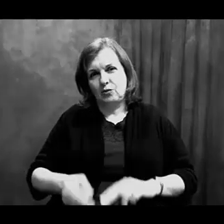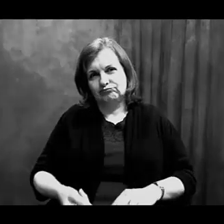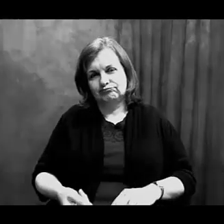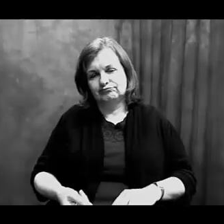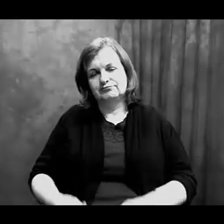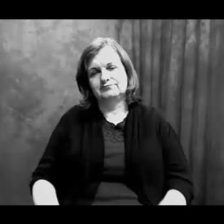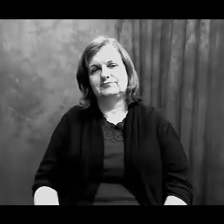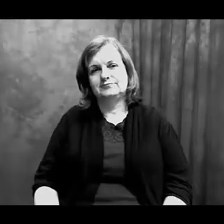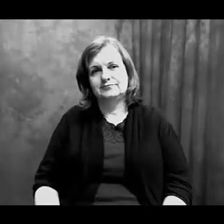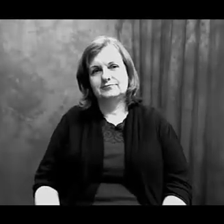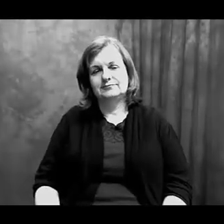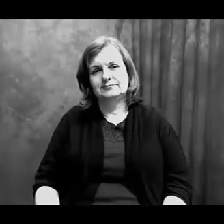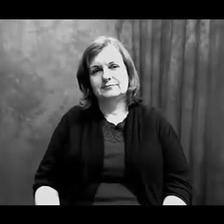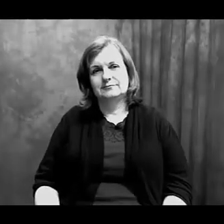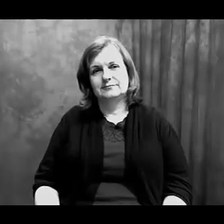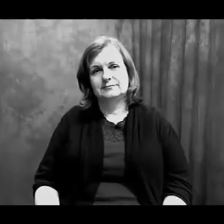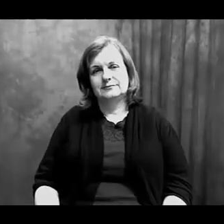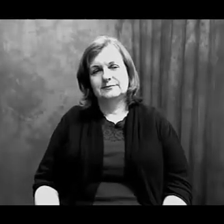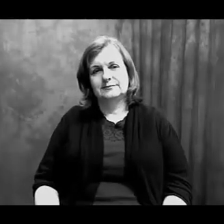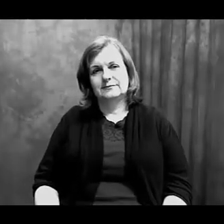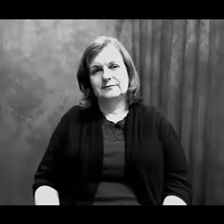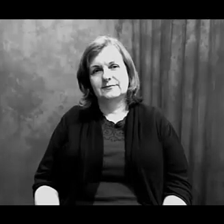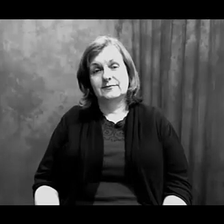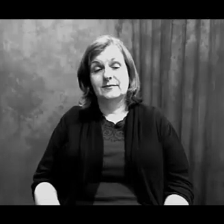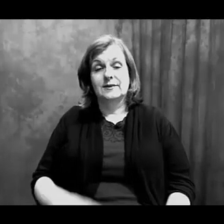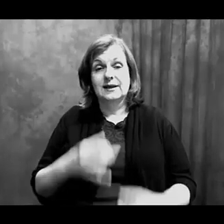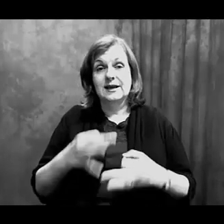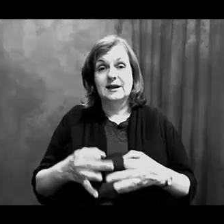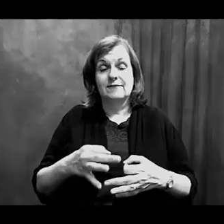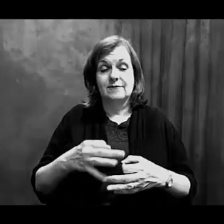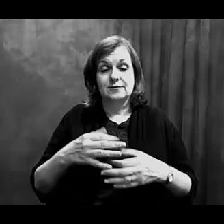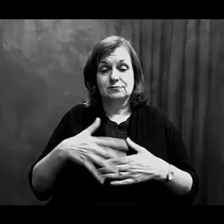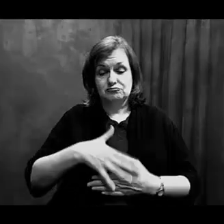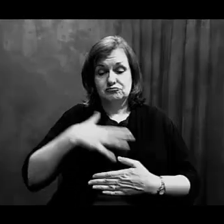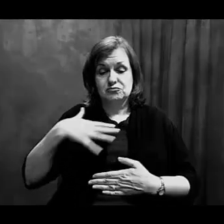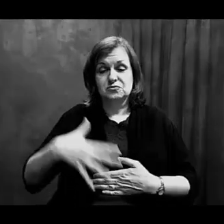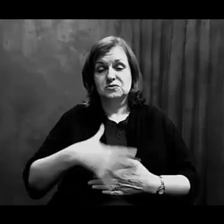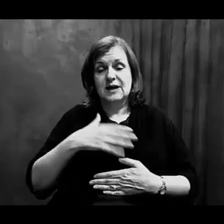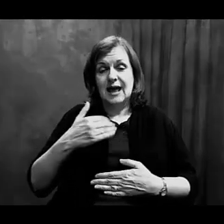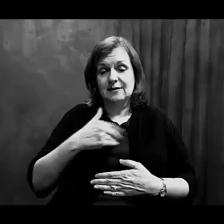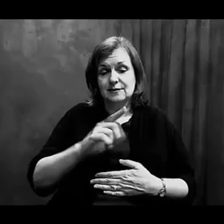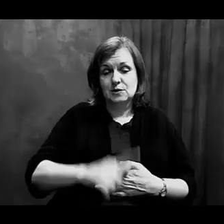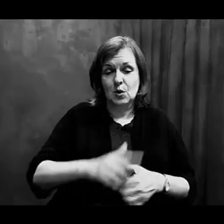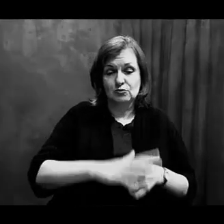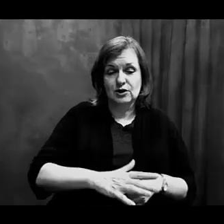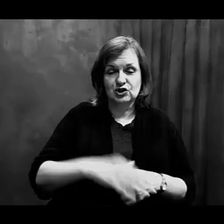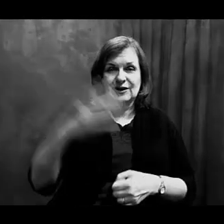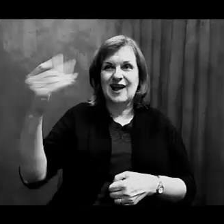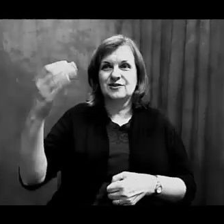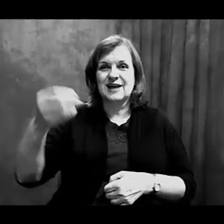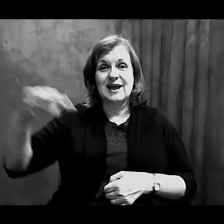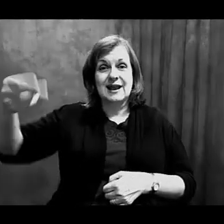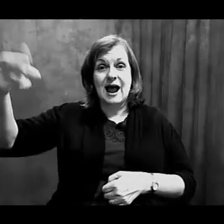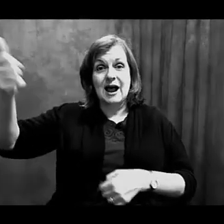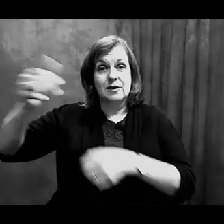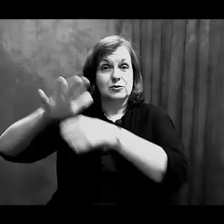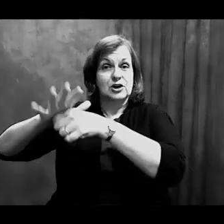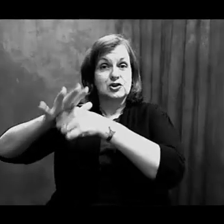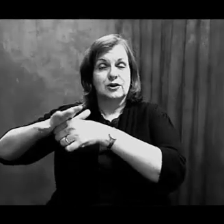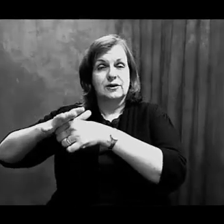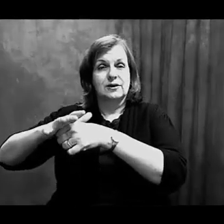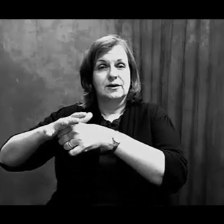goes down. When the pressure inside the chest cavity goes down, pressure is higher outside than inside, air rushes